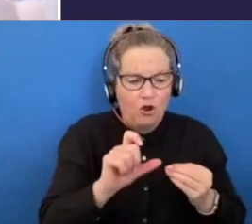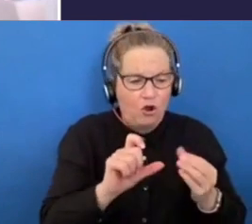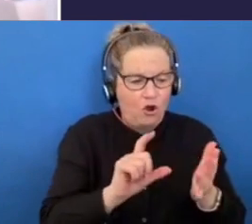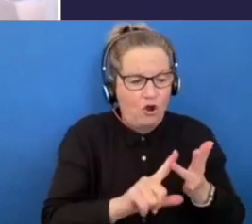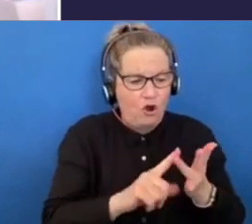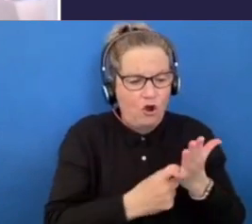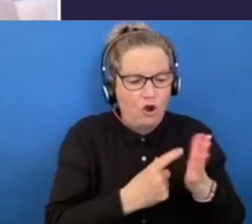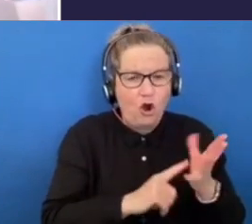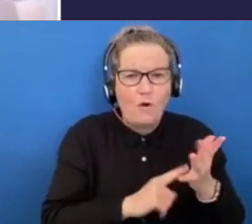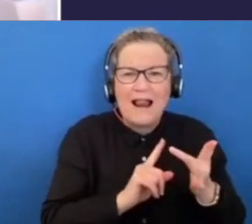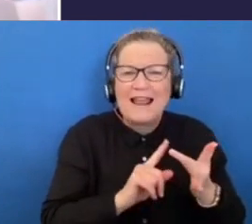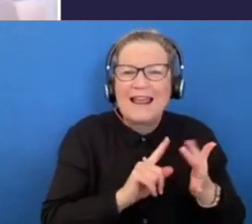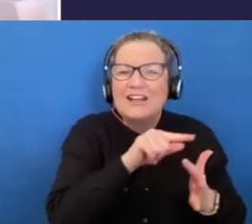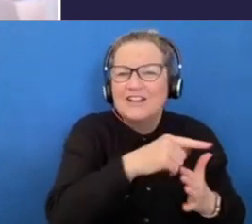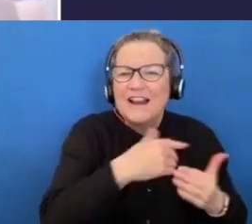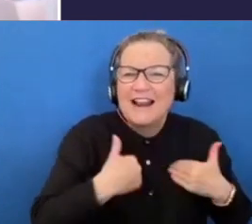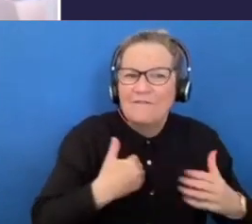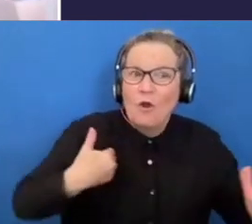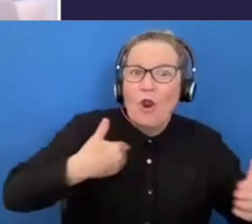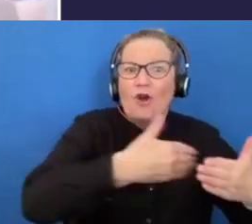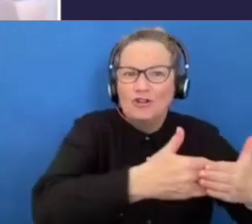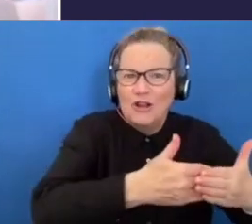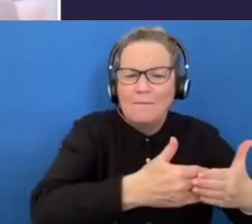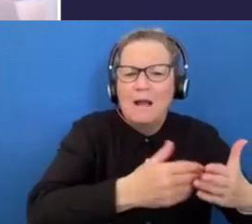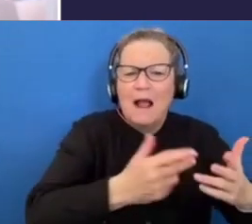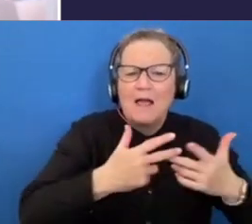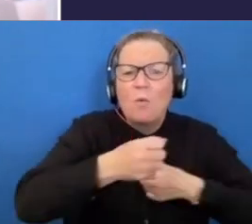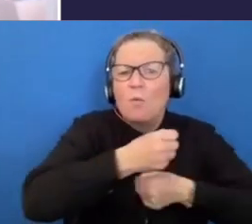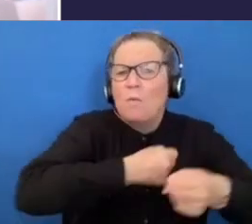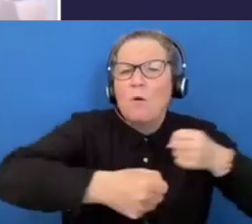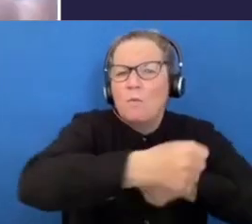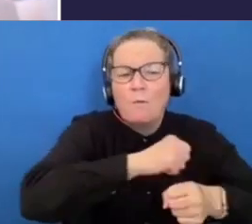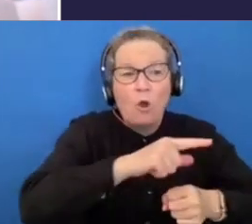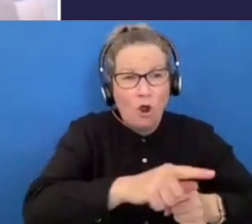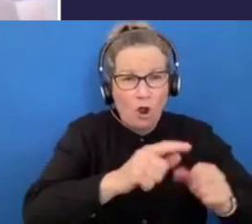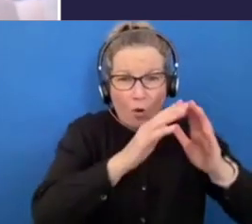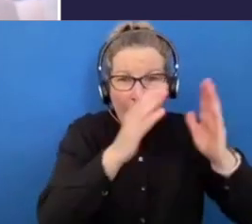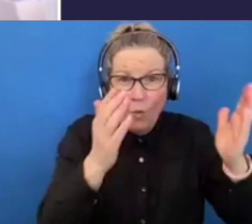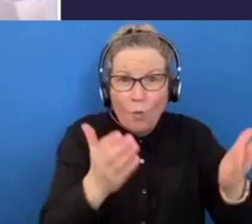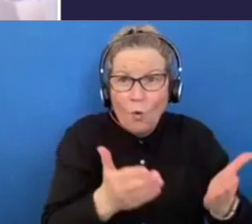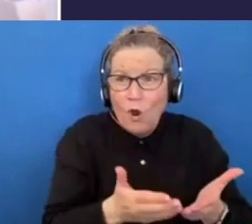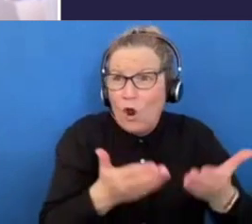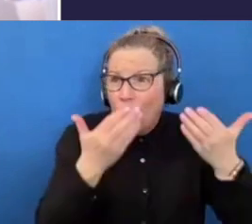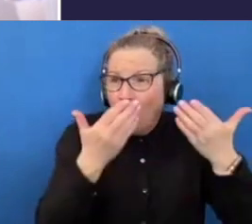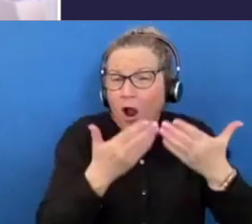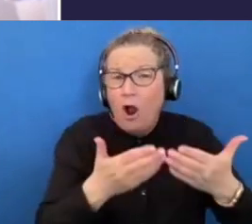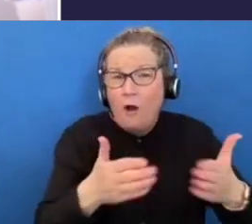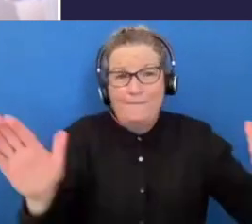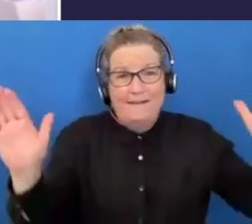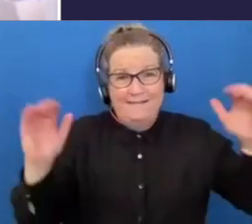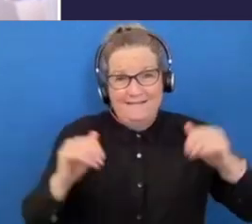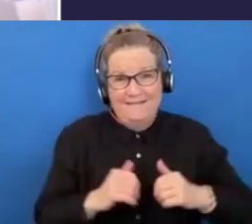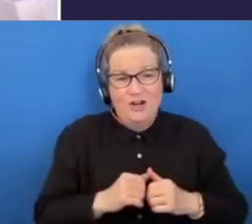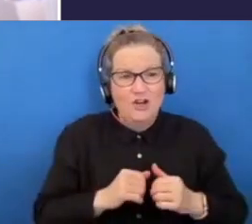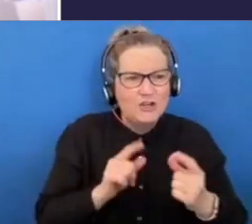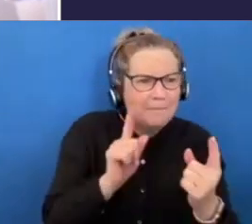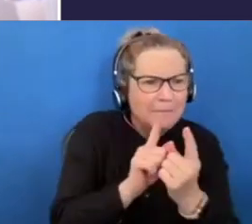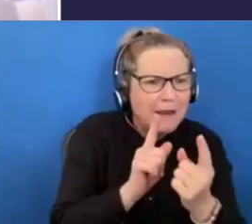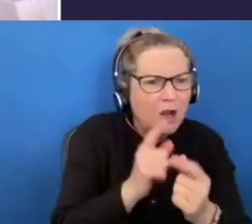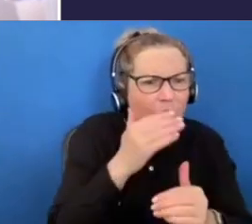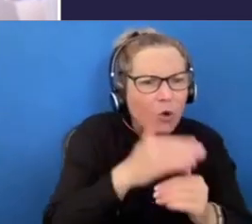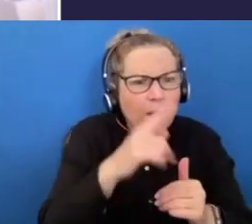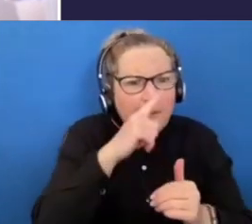there have been others who've come and gone over the years. So Jessica's world has really expanded, and she's found new interests because of the people she spends time with in